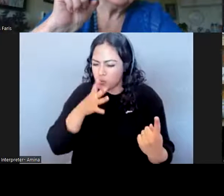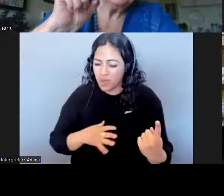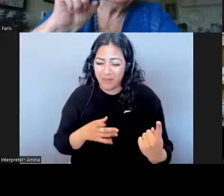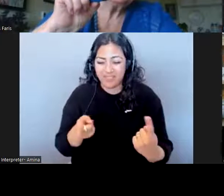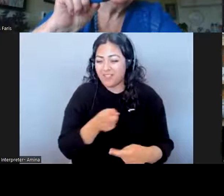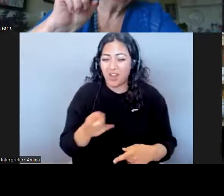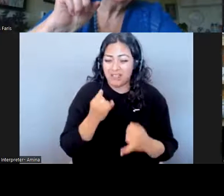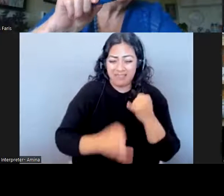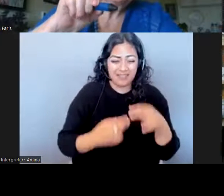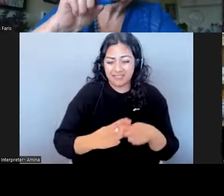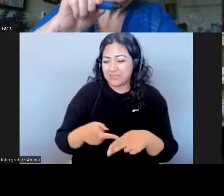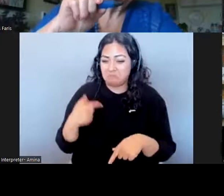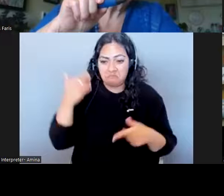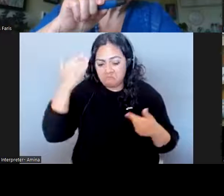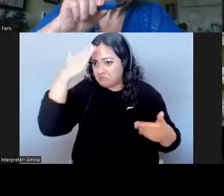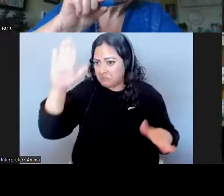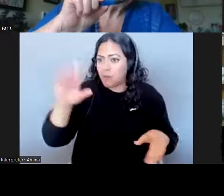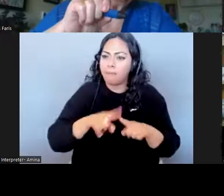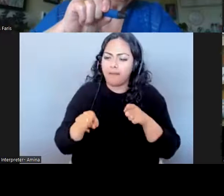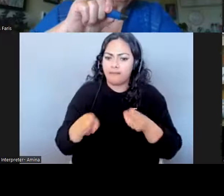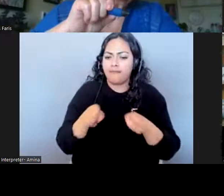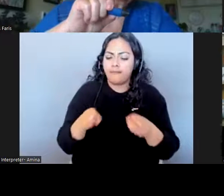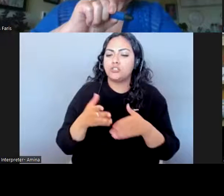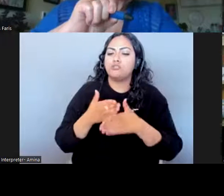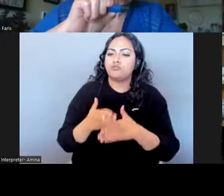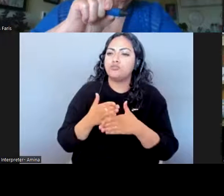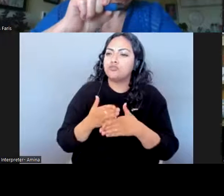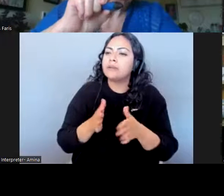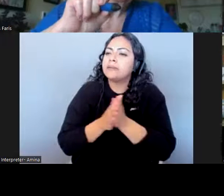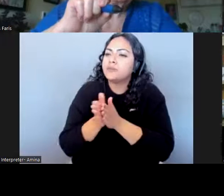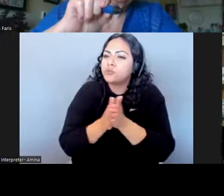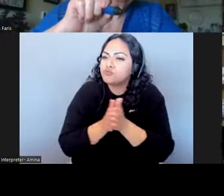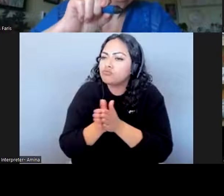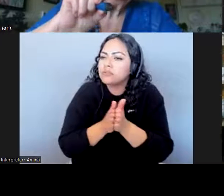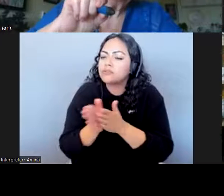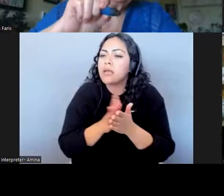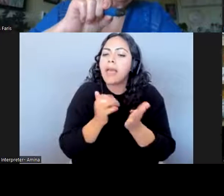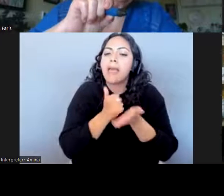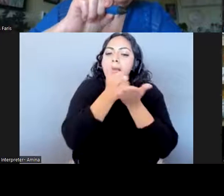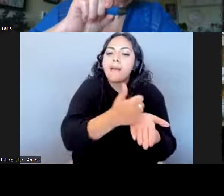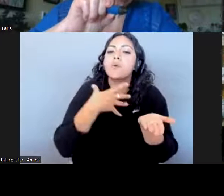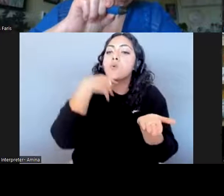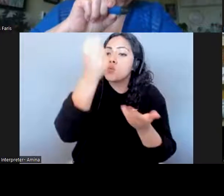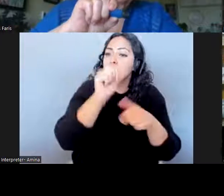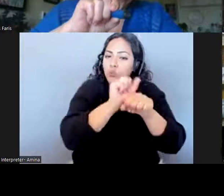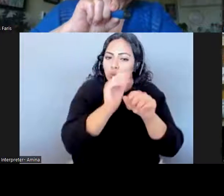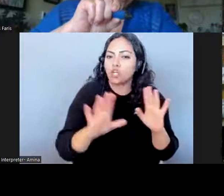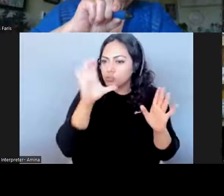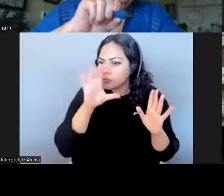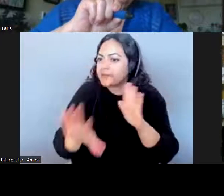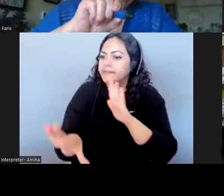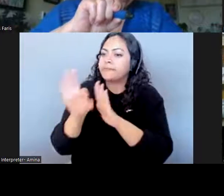last names, but they shared an interest in helping older workers find work. So we had the idea to have